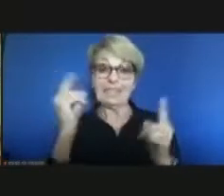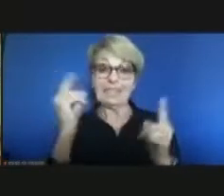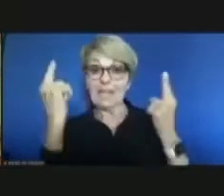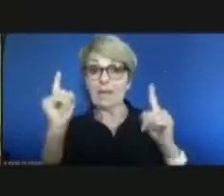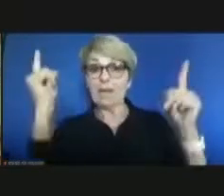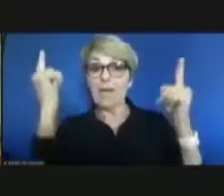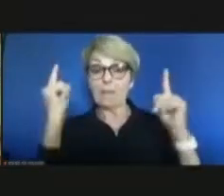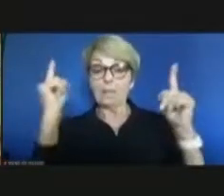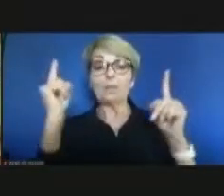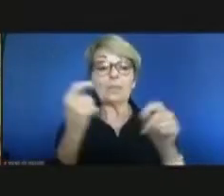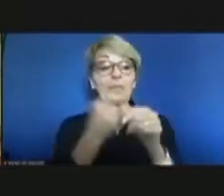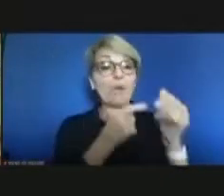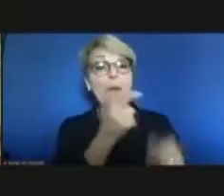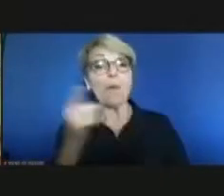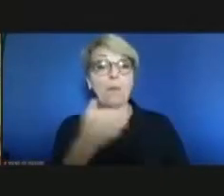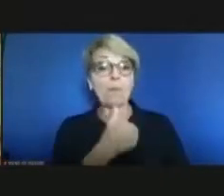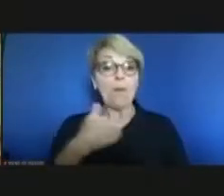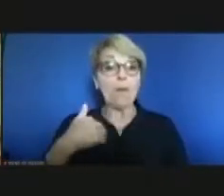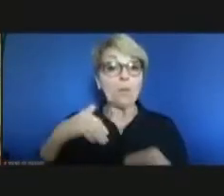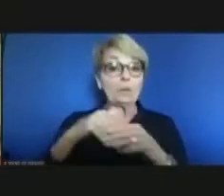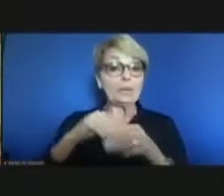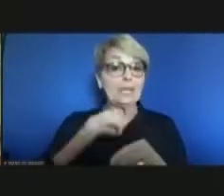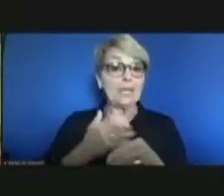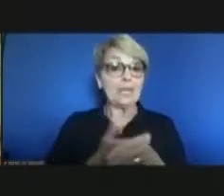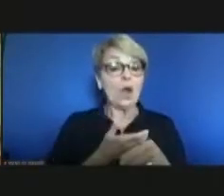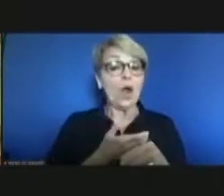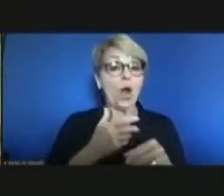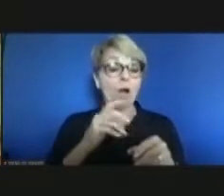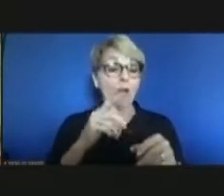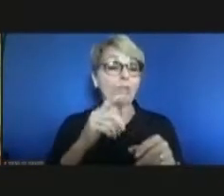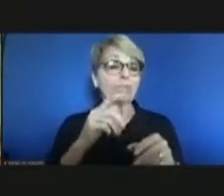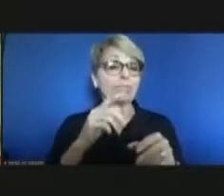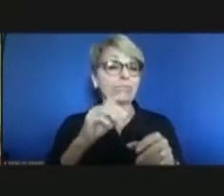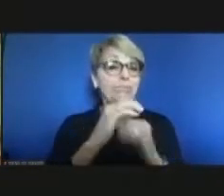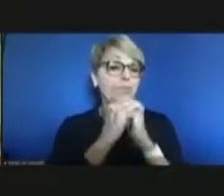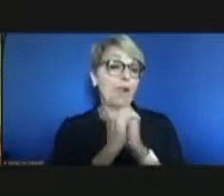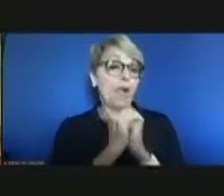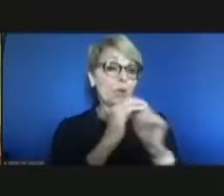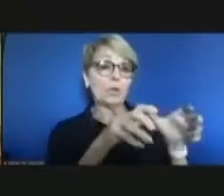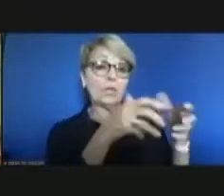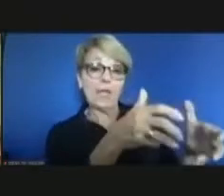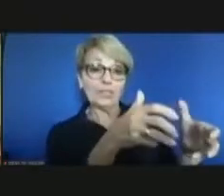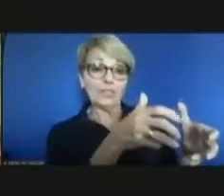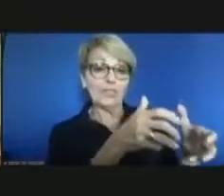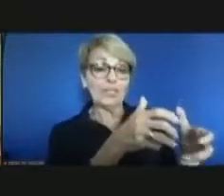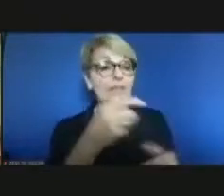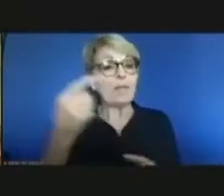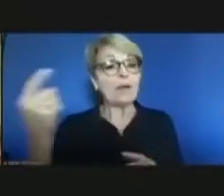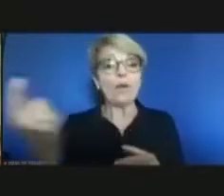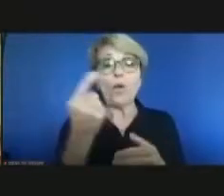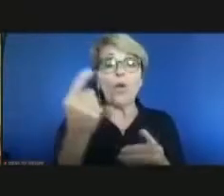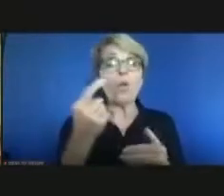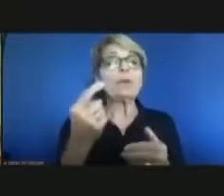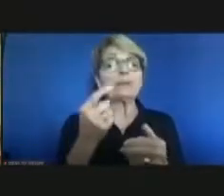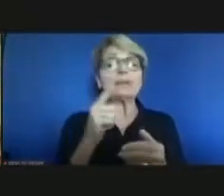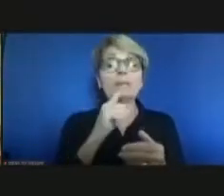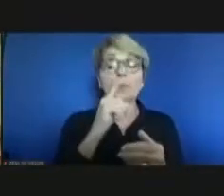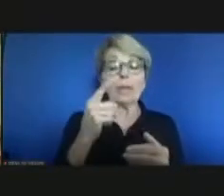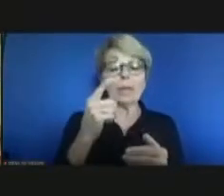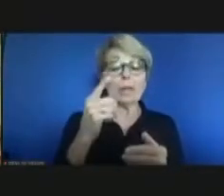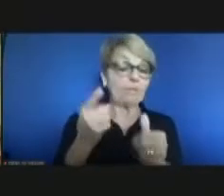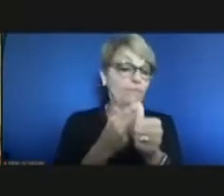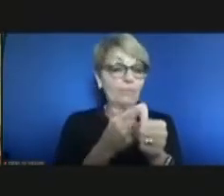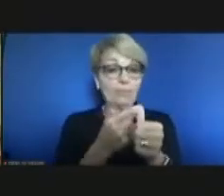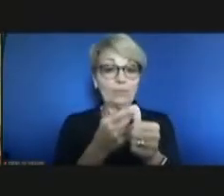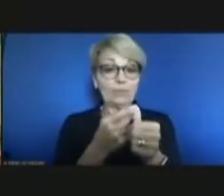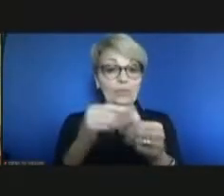the members of our congregation that are always at the forefront of our mind. It was